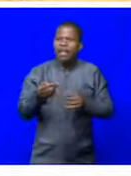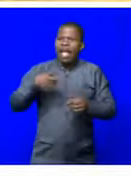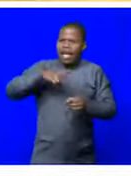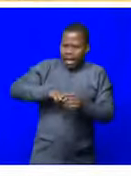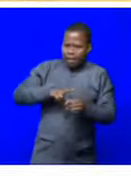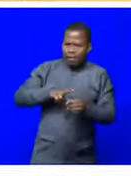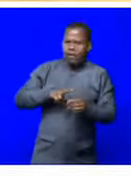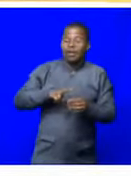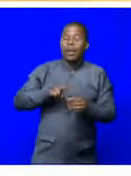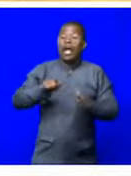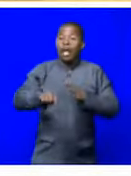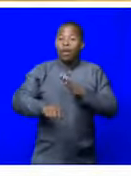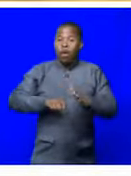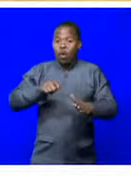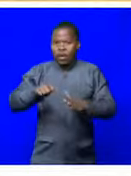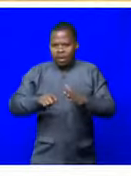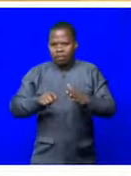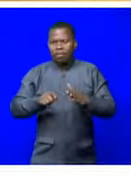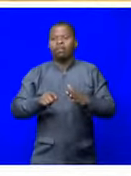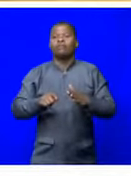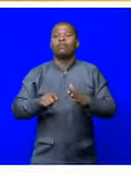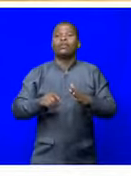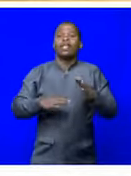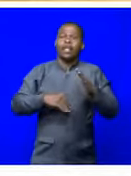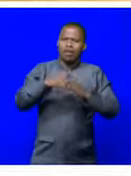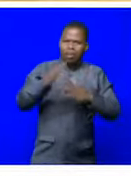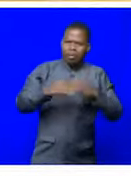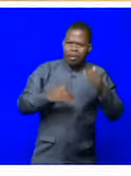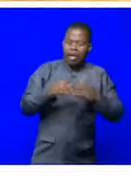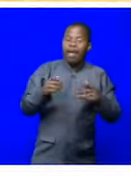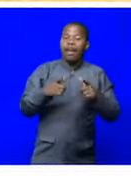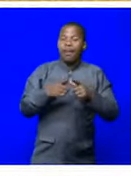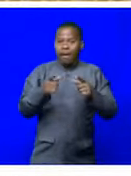konke sebafike ku full scale